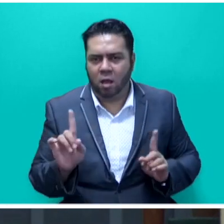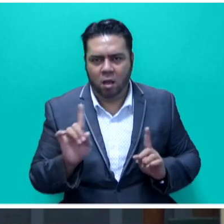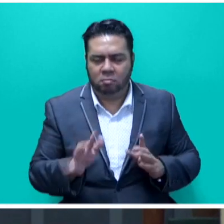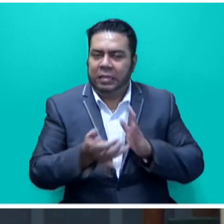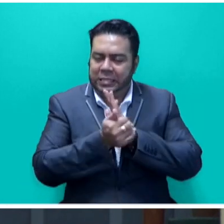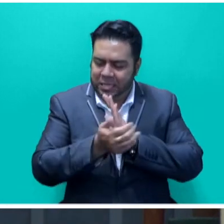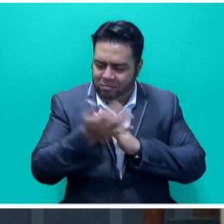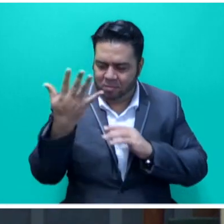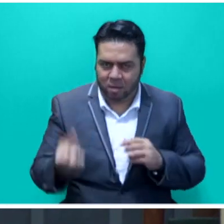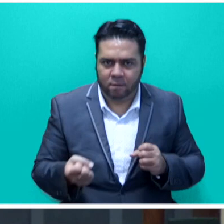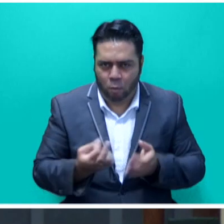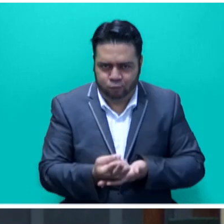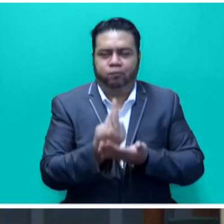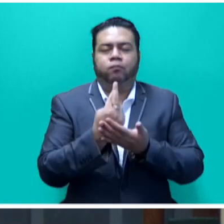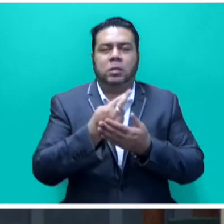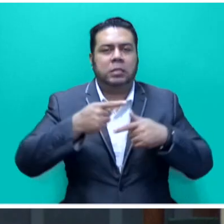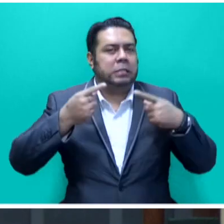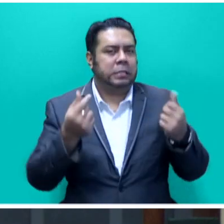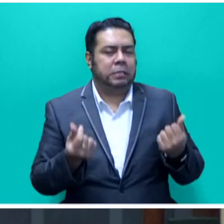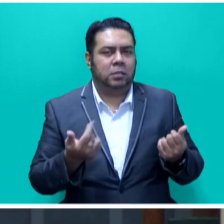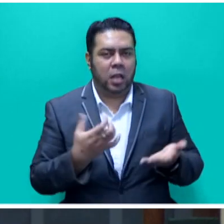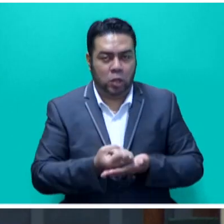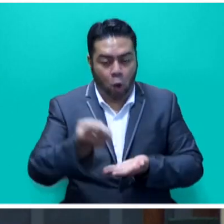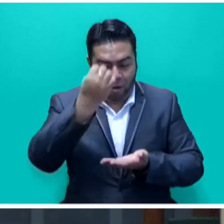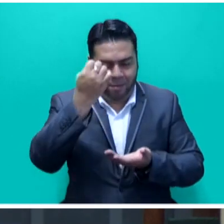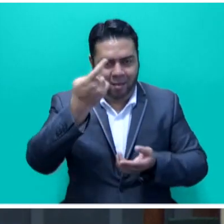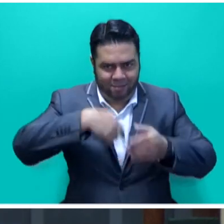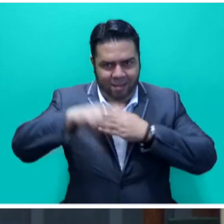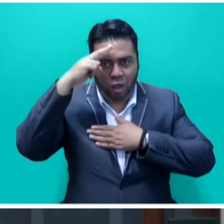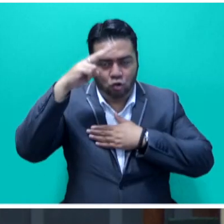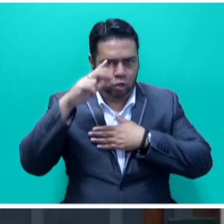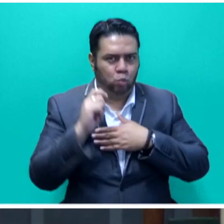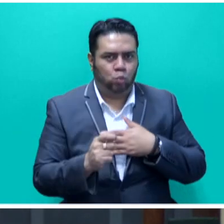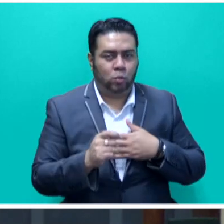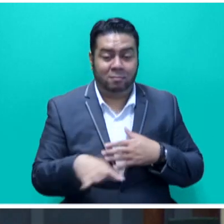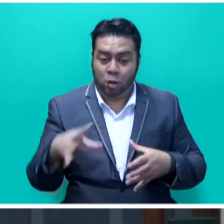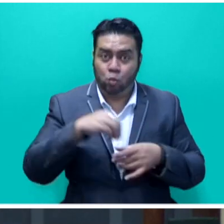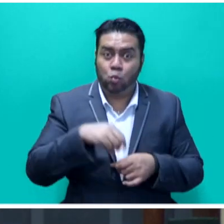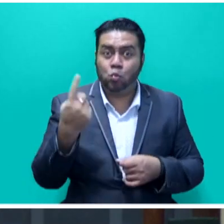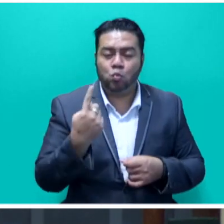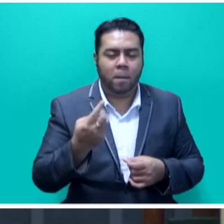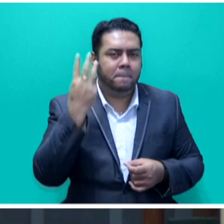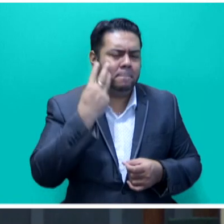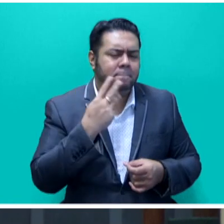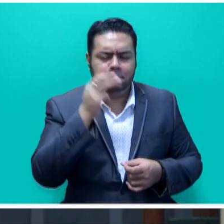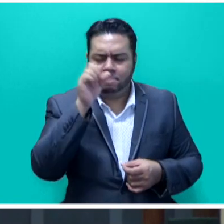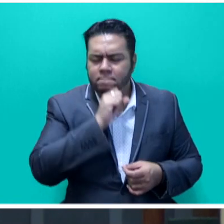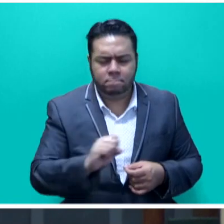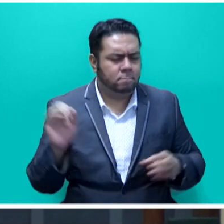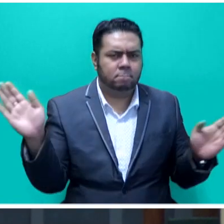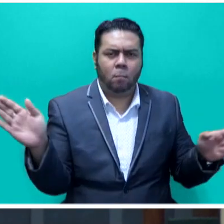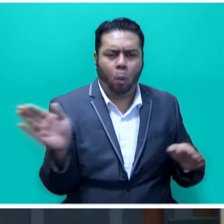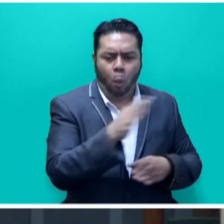in helping us bounce back as an economy and as a nation. And this includes all our Fijian men and women. I emphasize